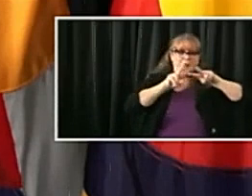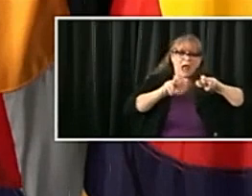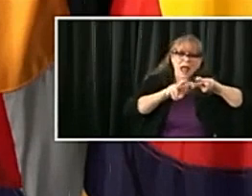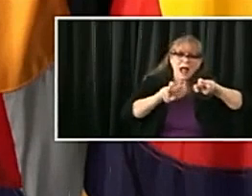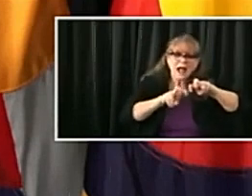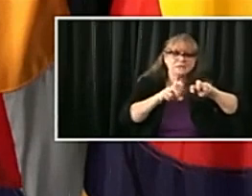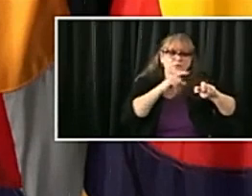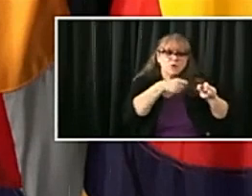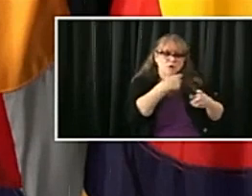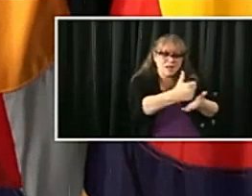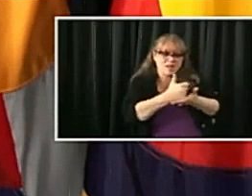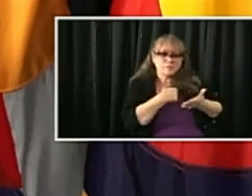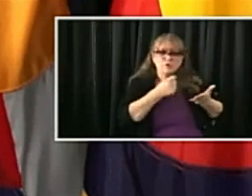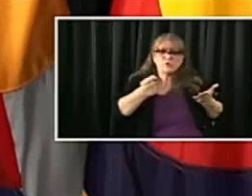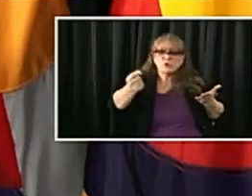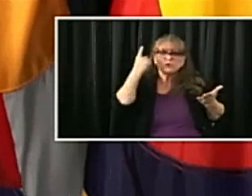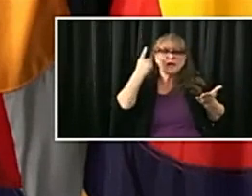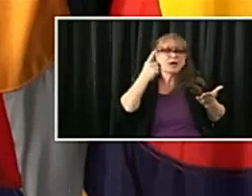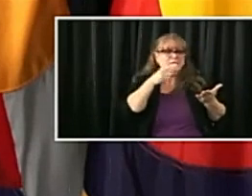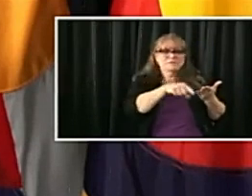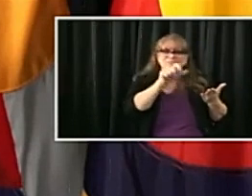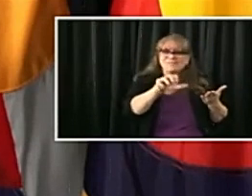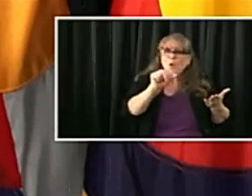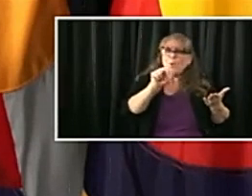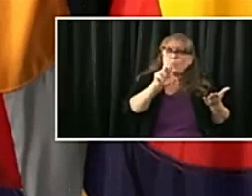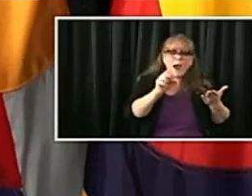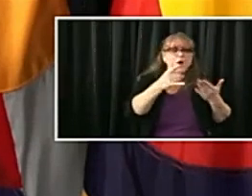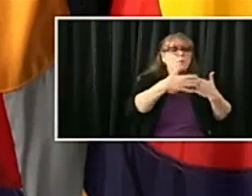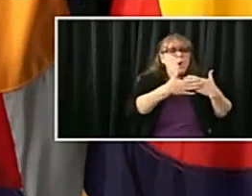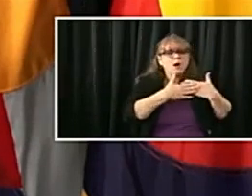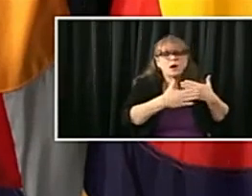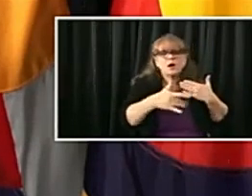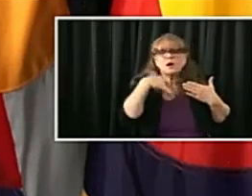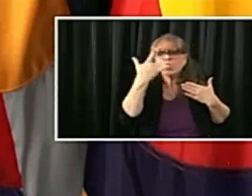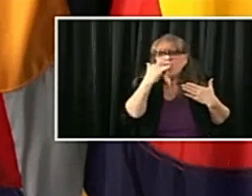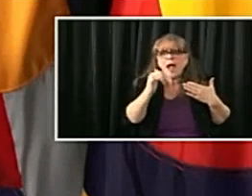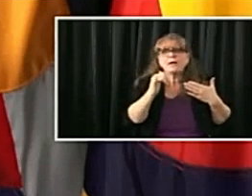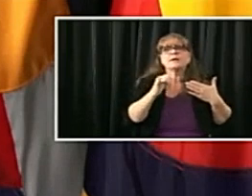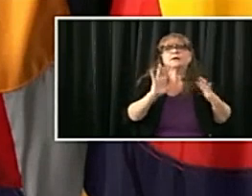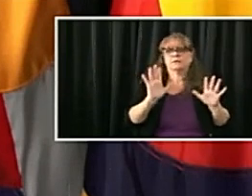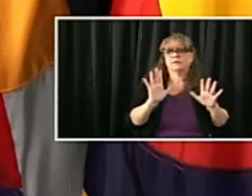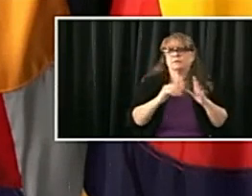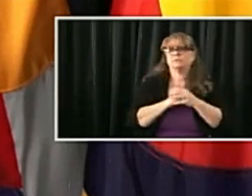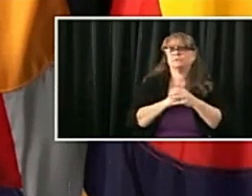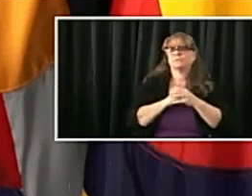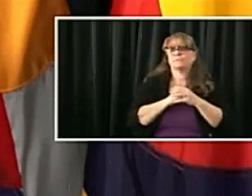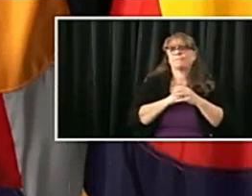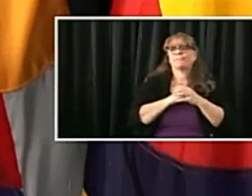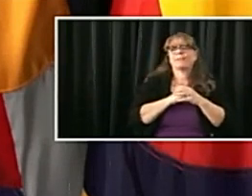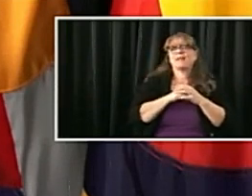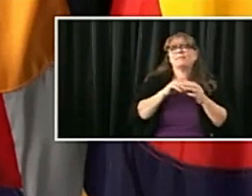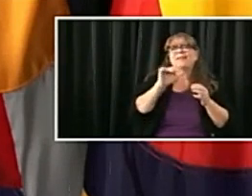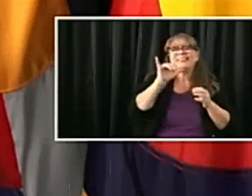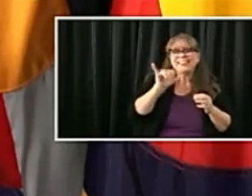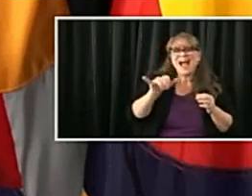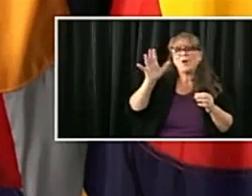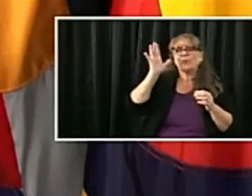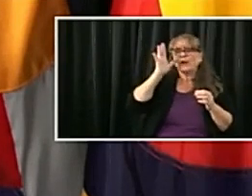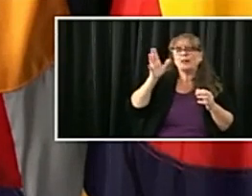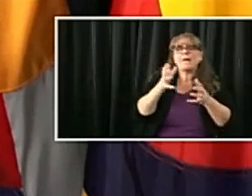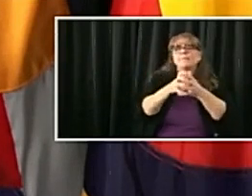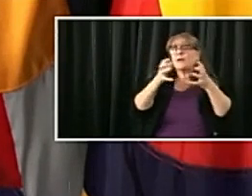event. The pandemic will be over. Life will return to normal, and there will just be another disease that exists